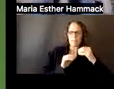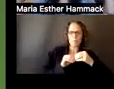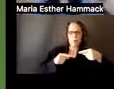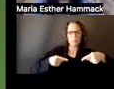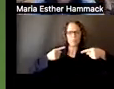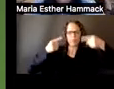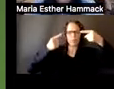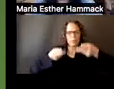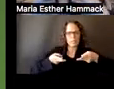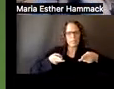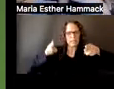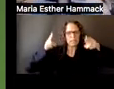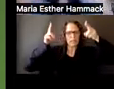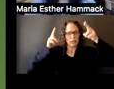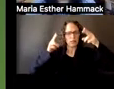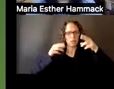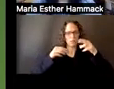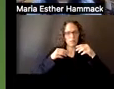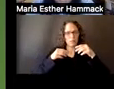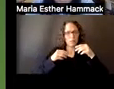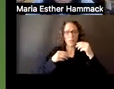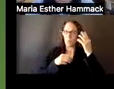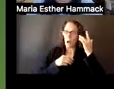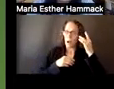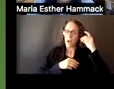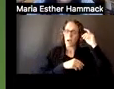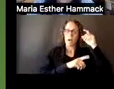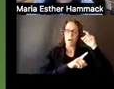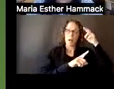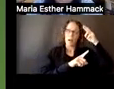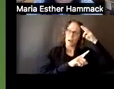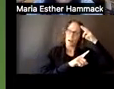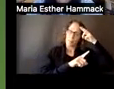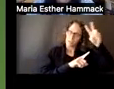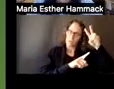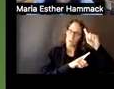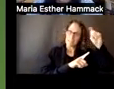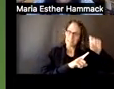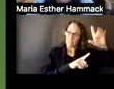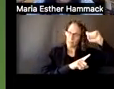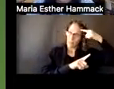consistently been standing anti-slavery stance